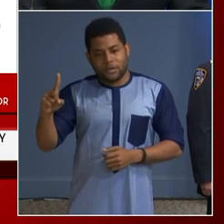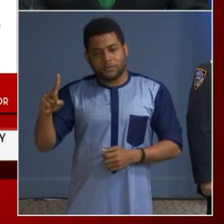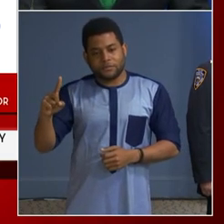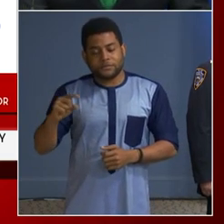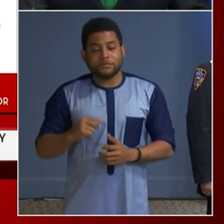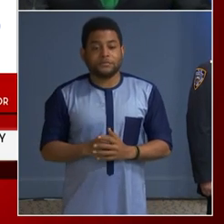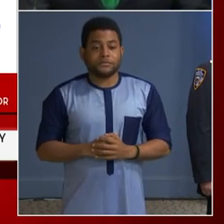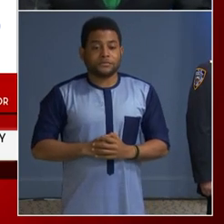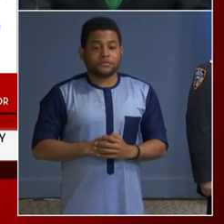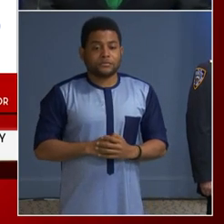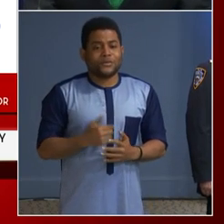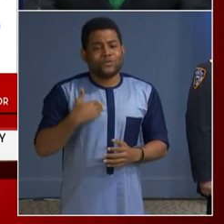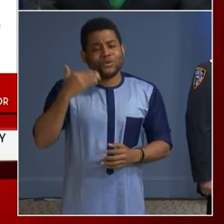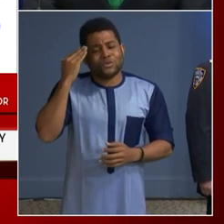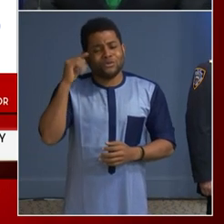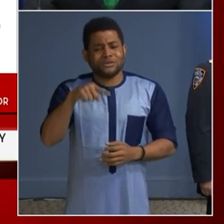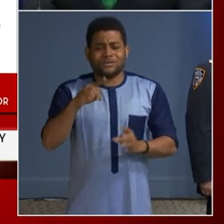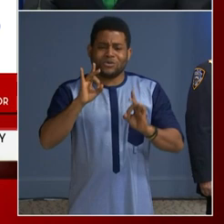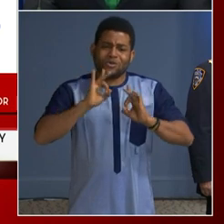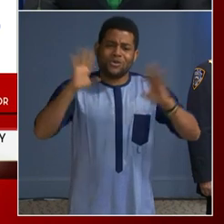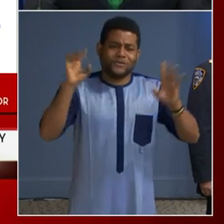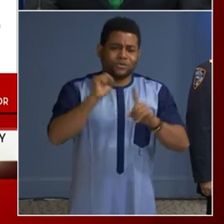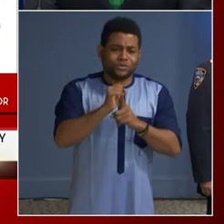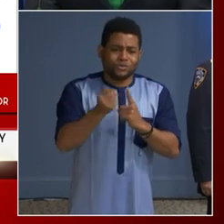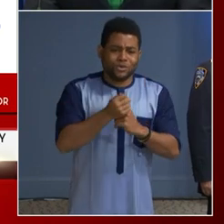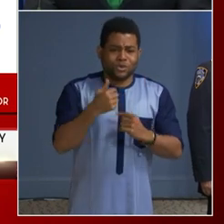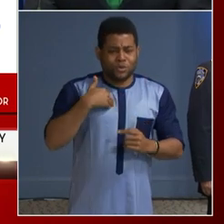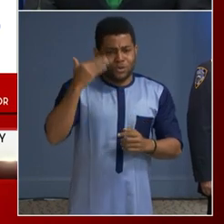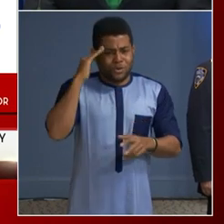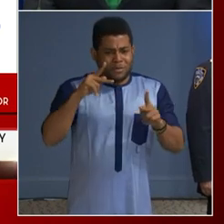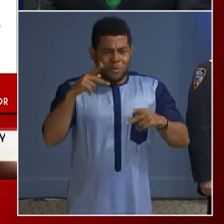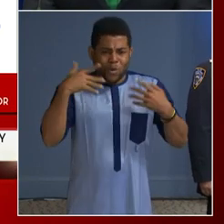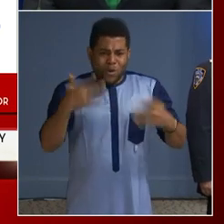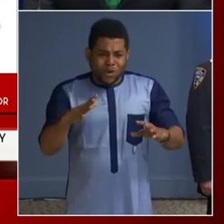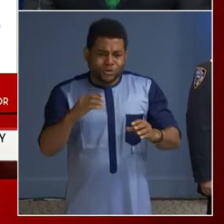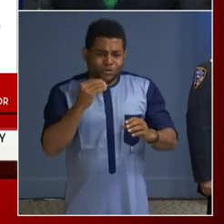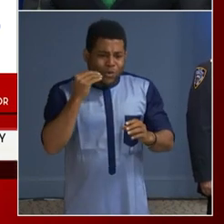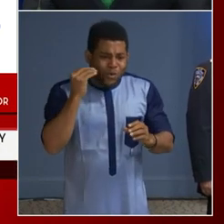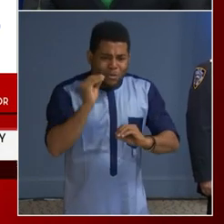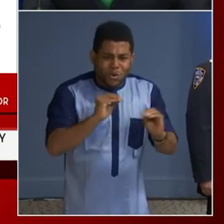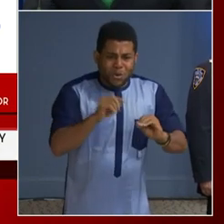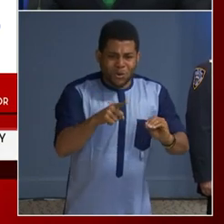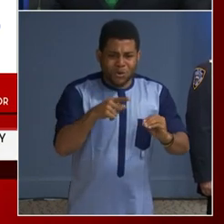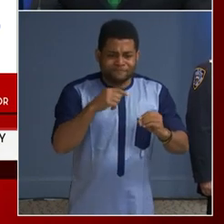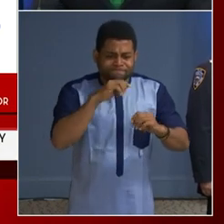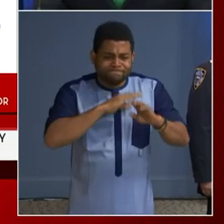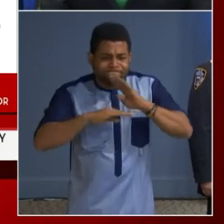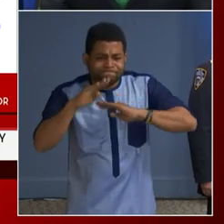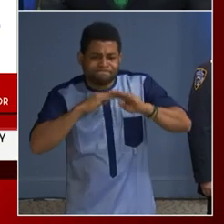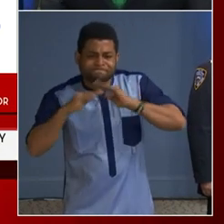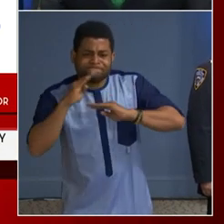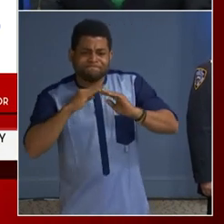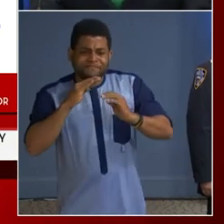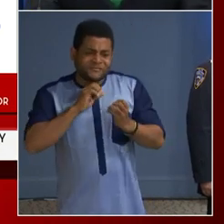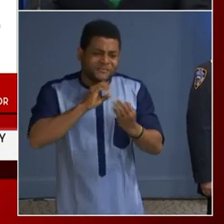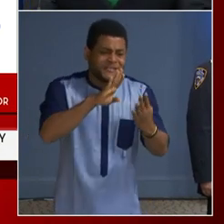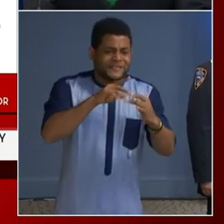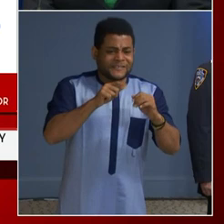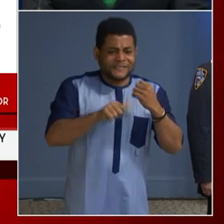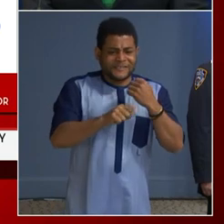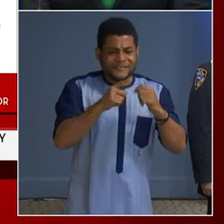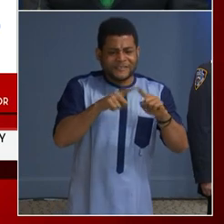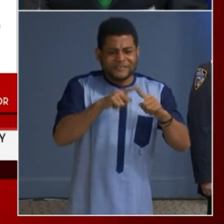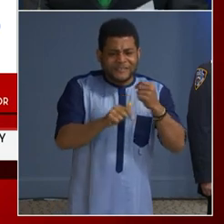our unsheltered residents already face a lot of daily dangers, and it is unconscionable that anybody